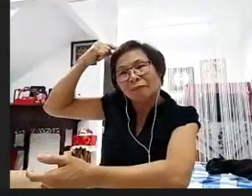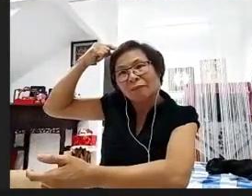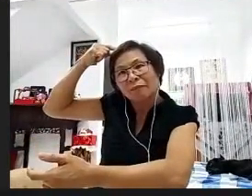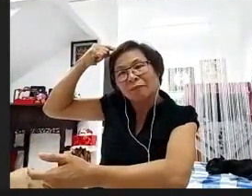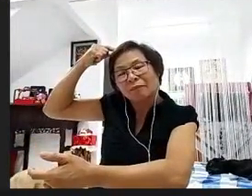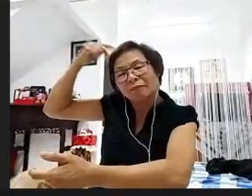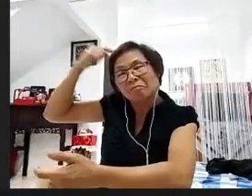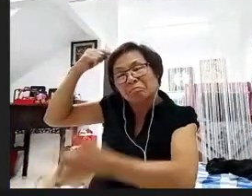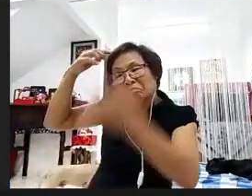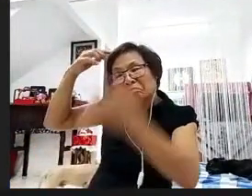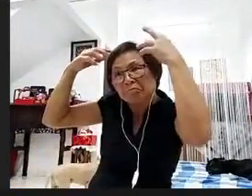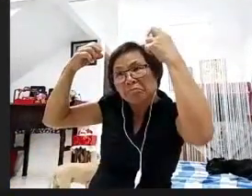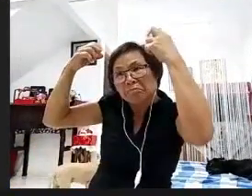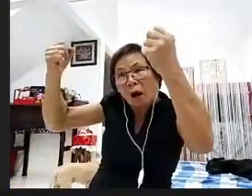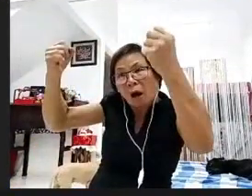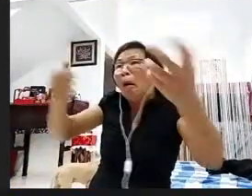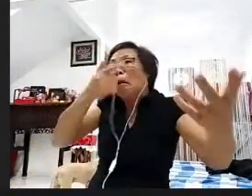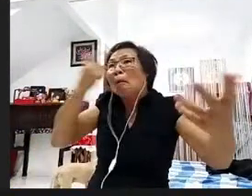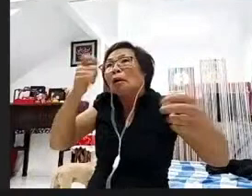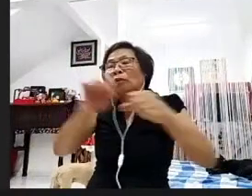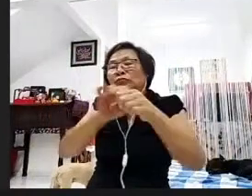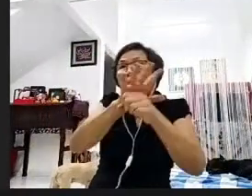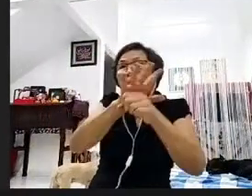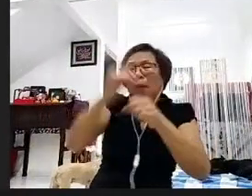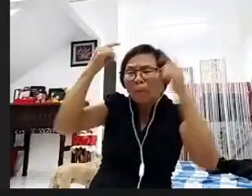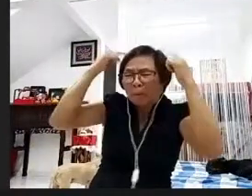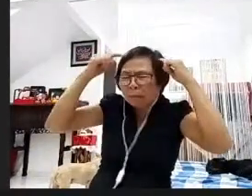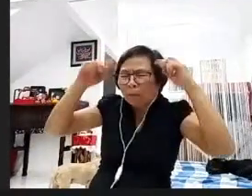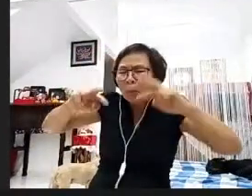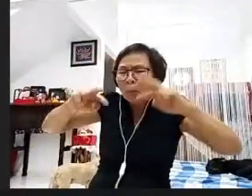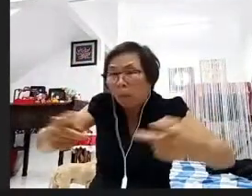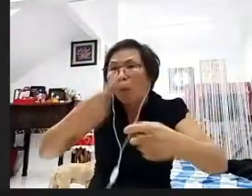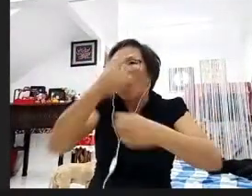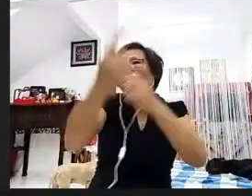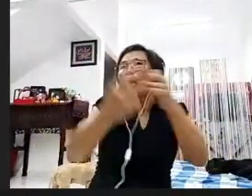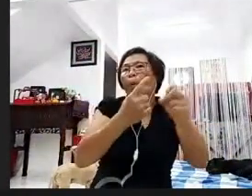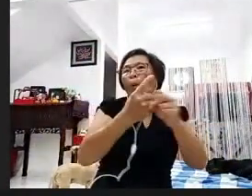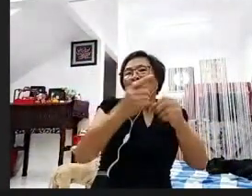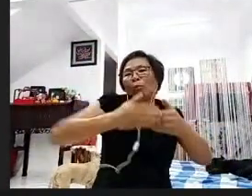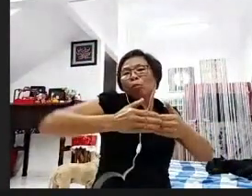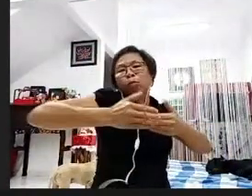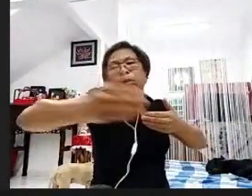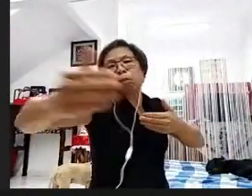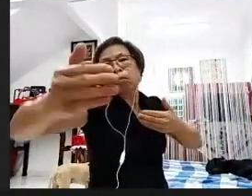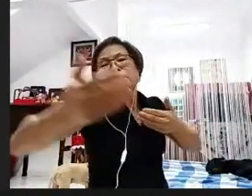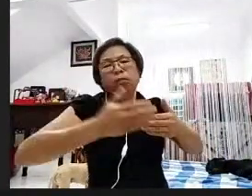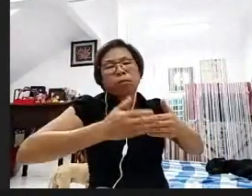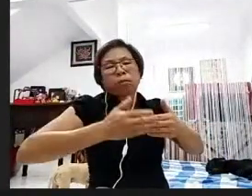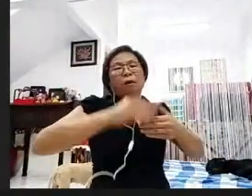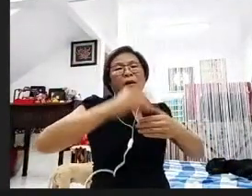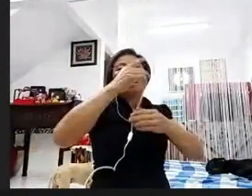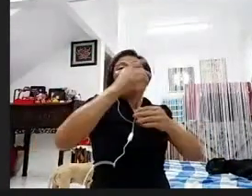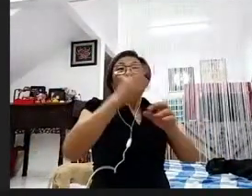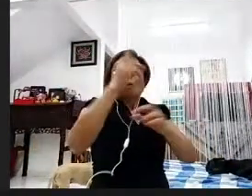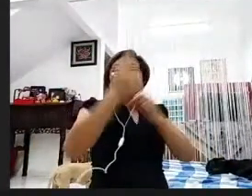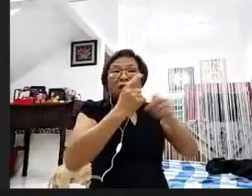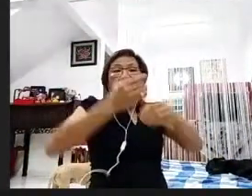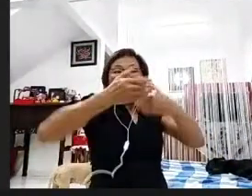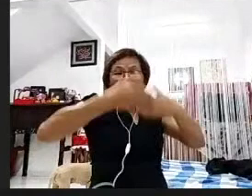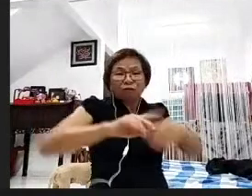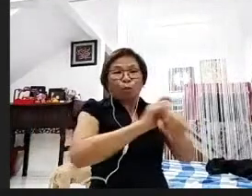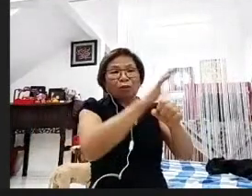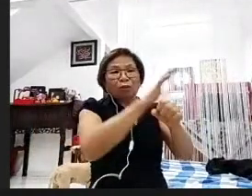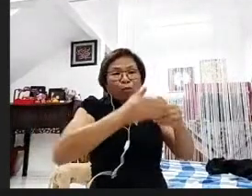Health Impact of COVID-19, a year after and preparing for moving forward. It